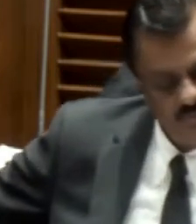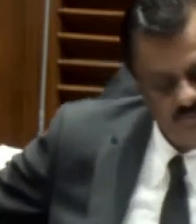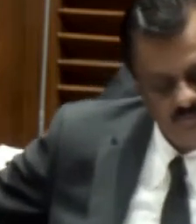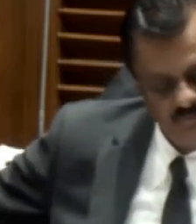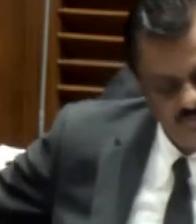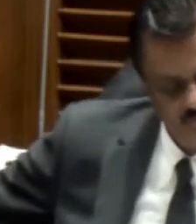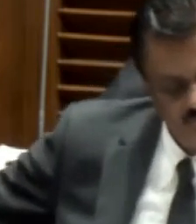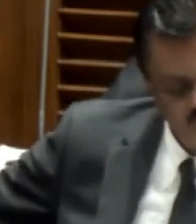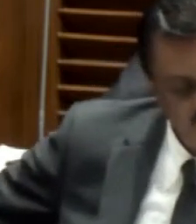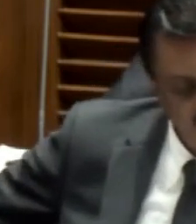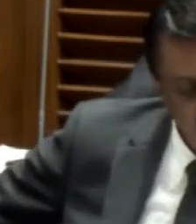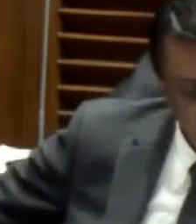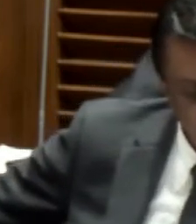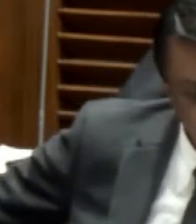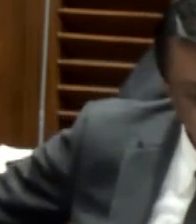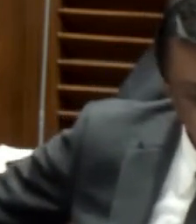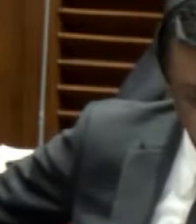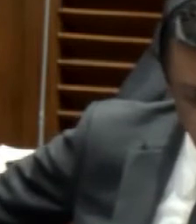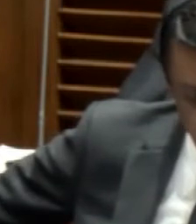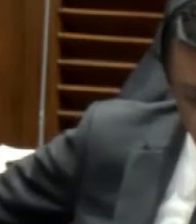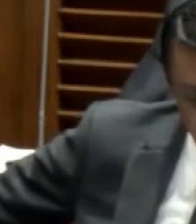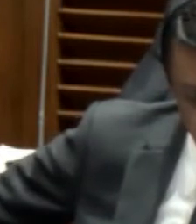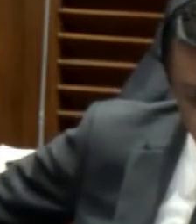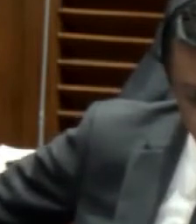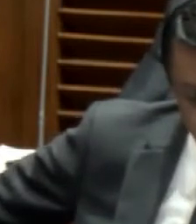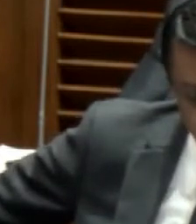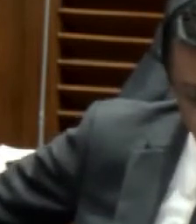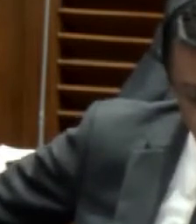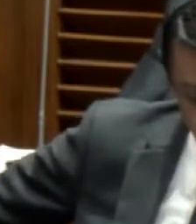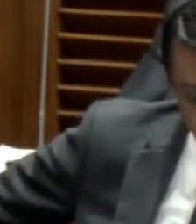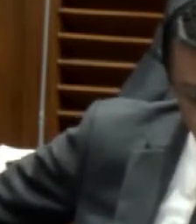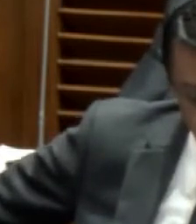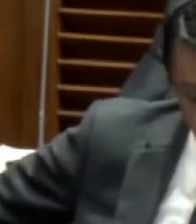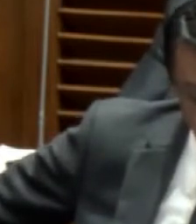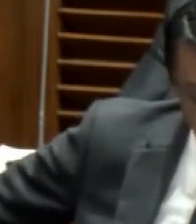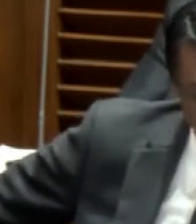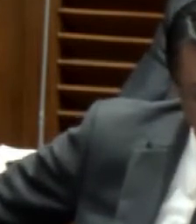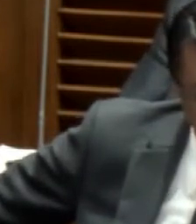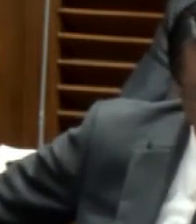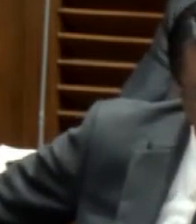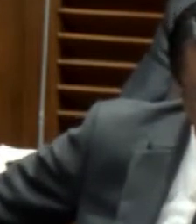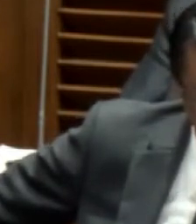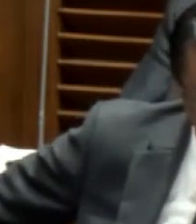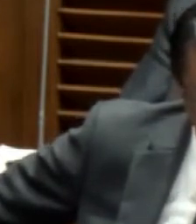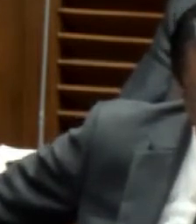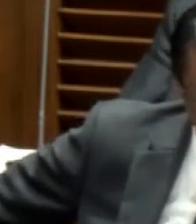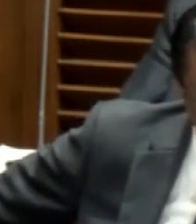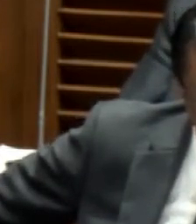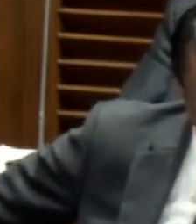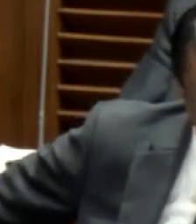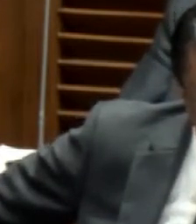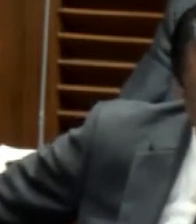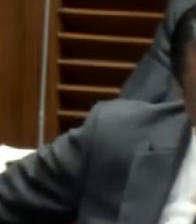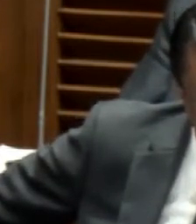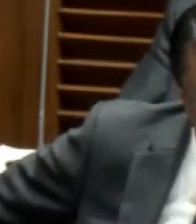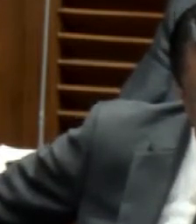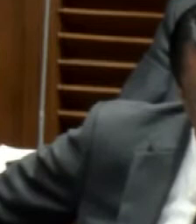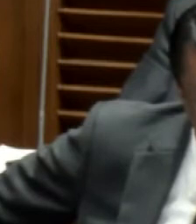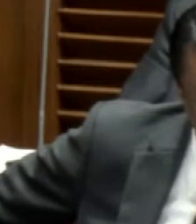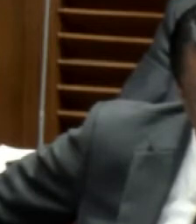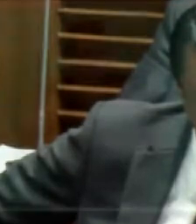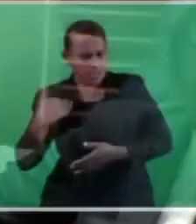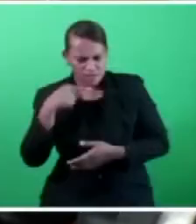university, representatives from technical agencies like WHO, the Secretariat of the Pacific Communities Public Health Division,